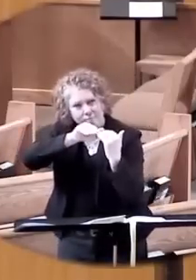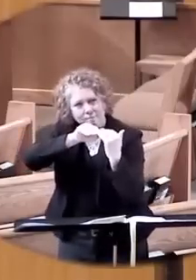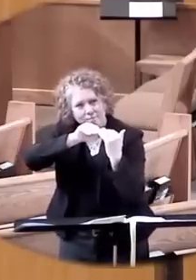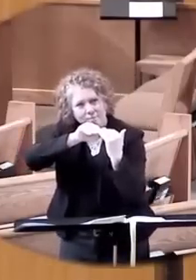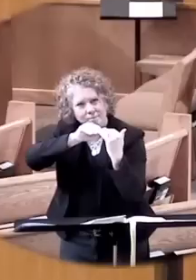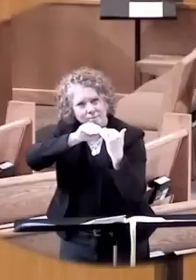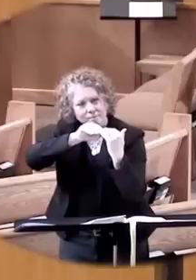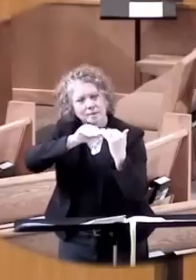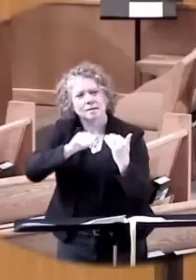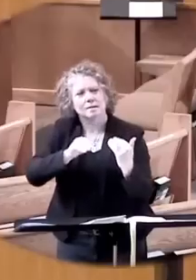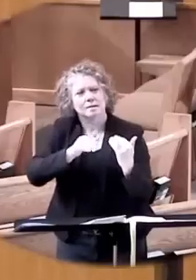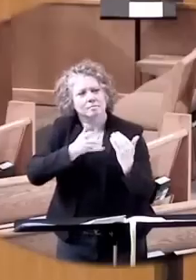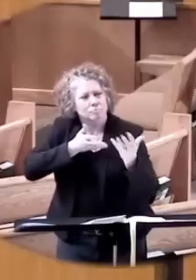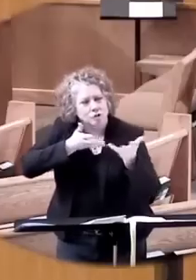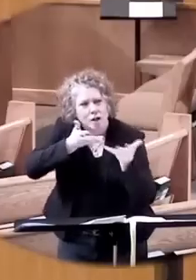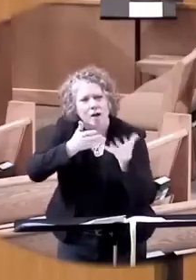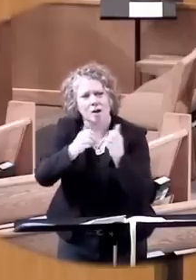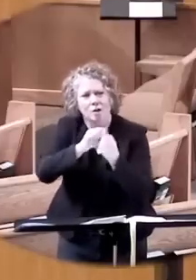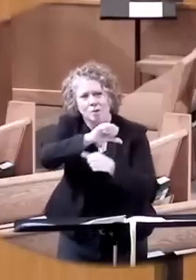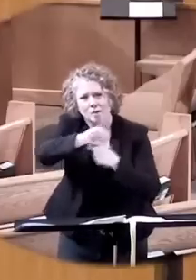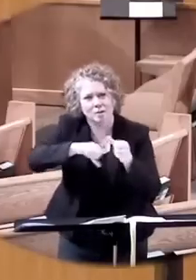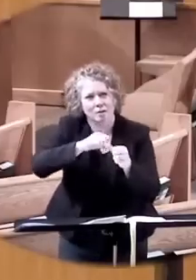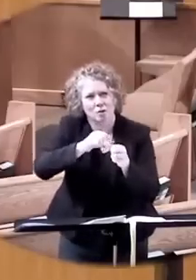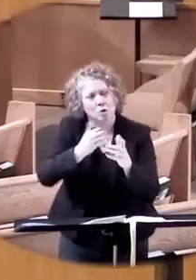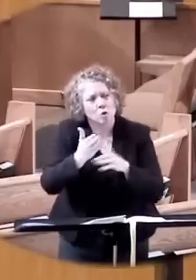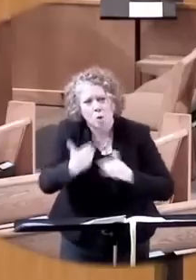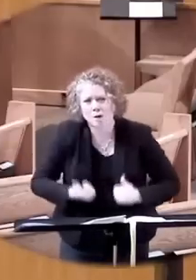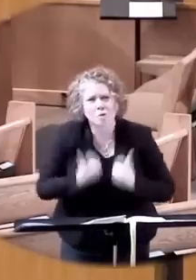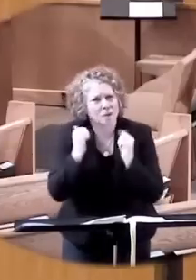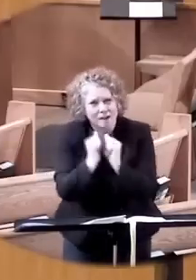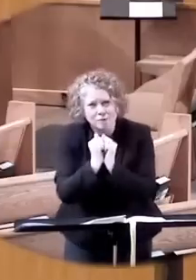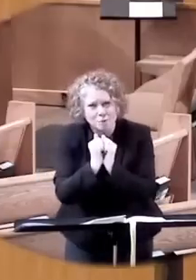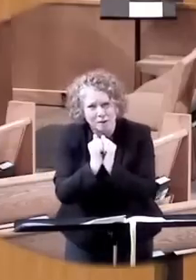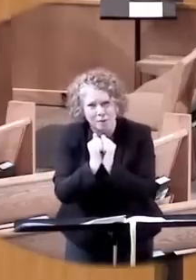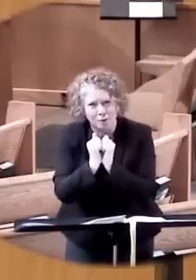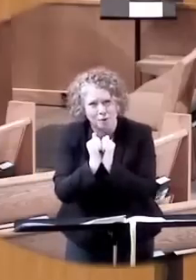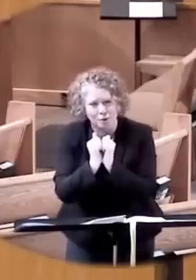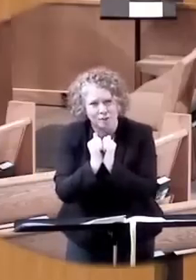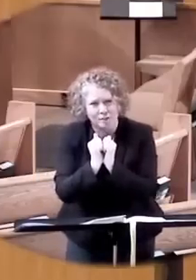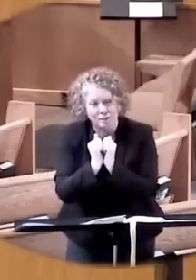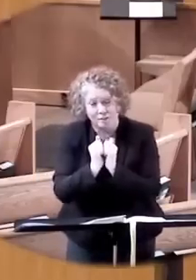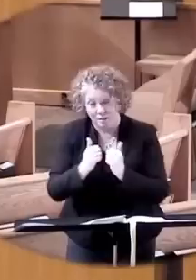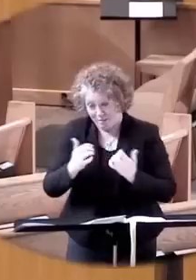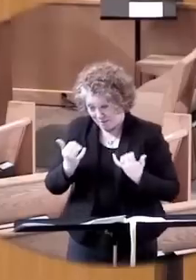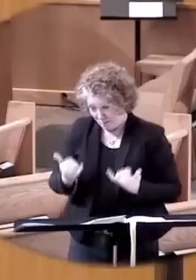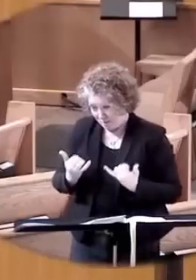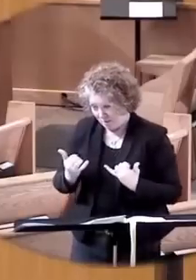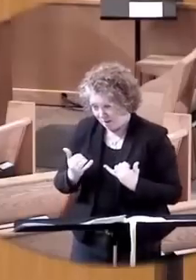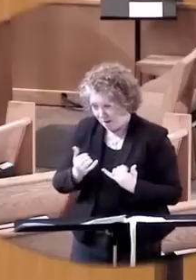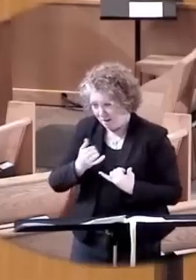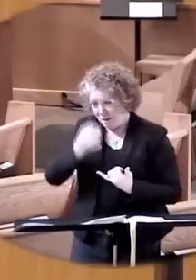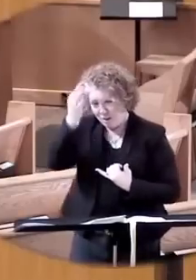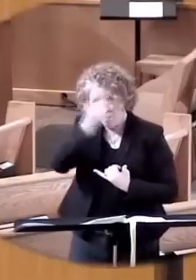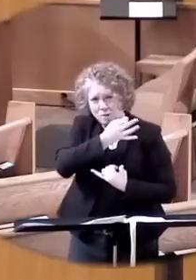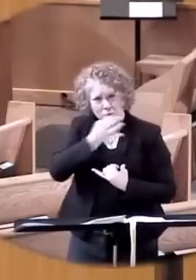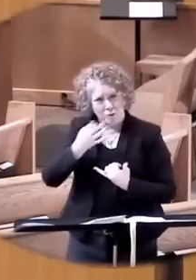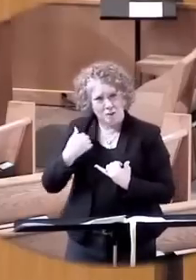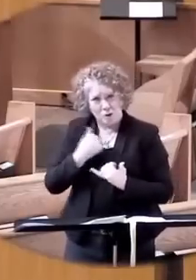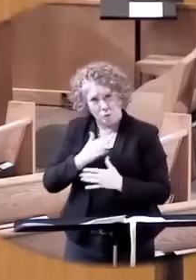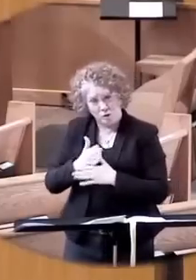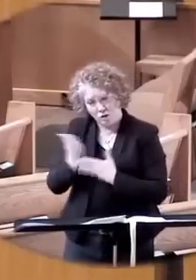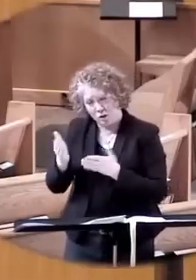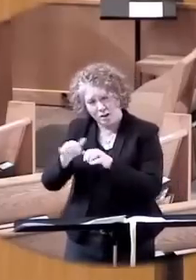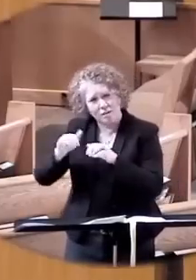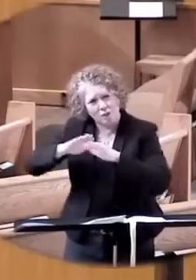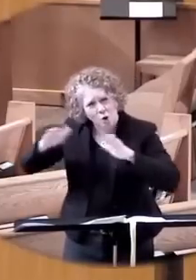another through this darkness. May the sacrament of Eucharist we share at this altar flood our